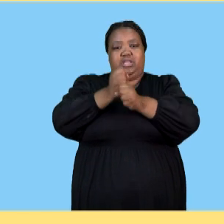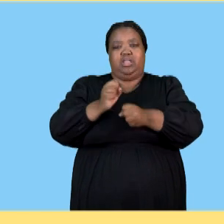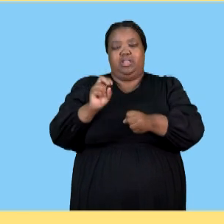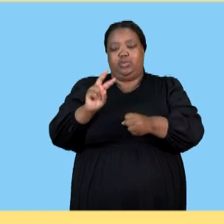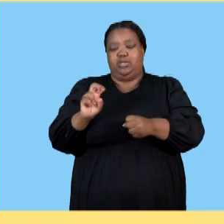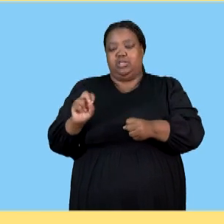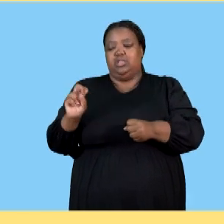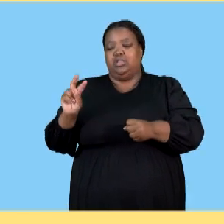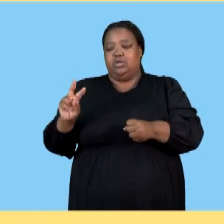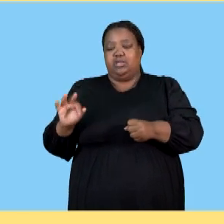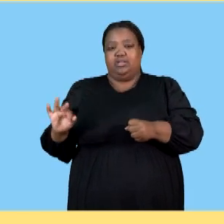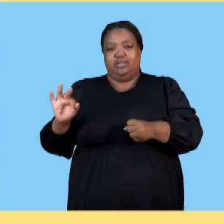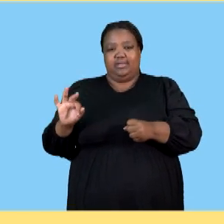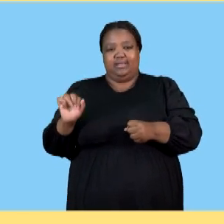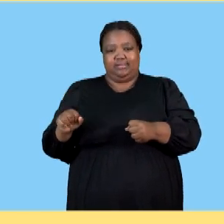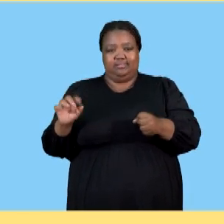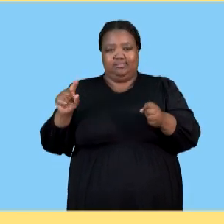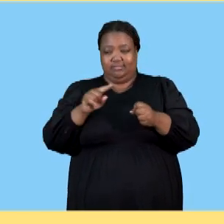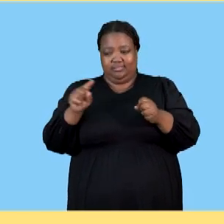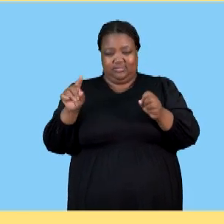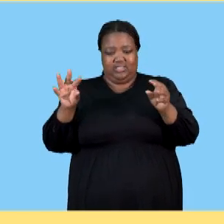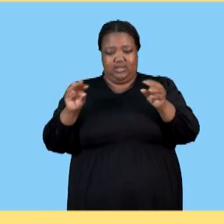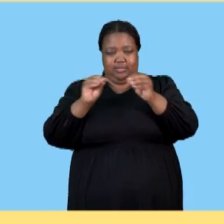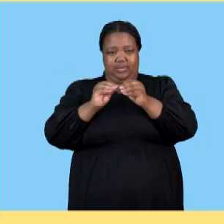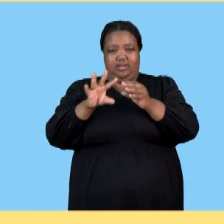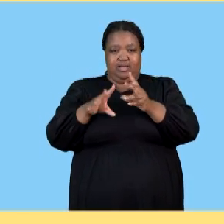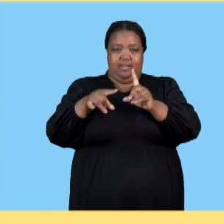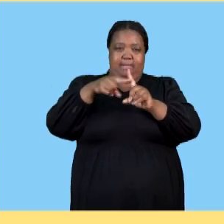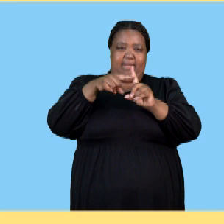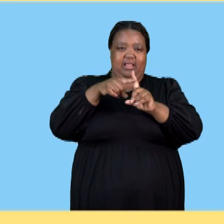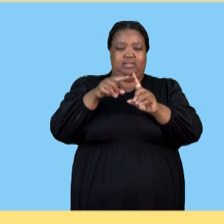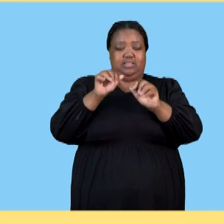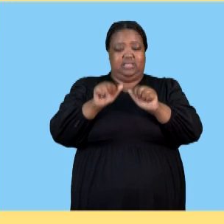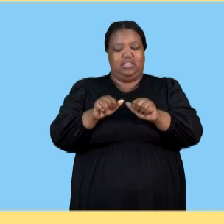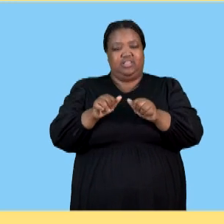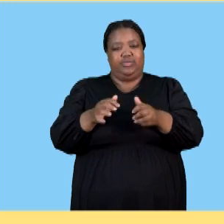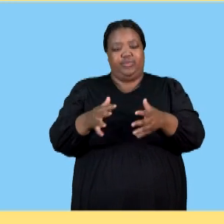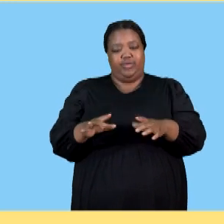take your 538 plus 622. Then you